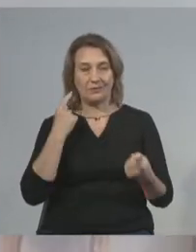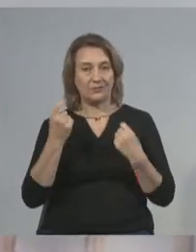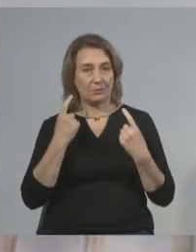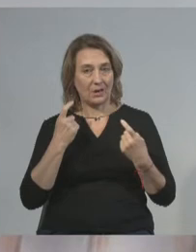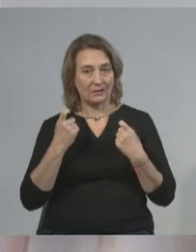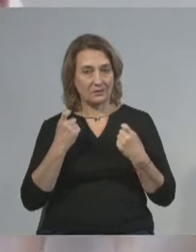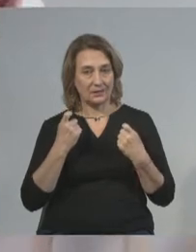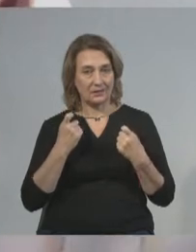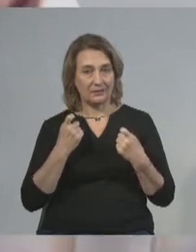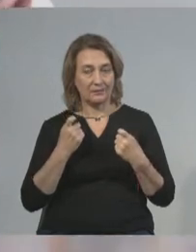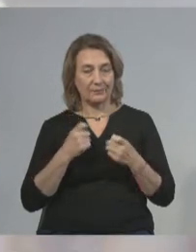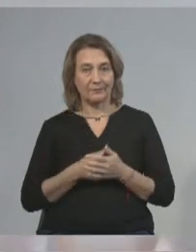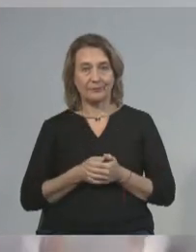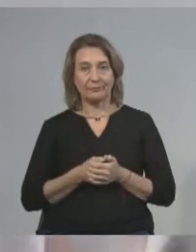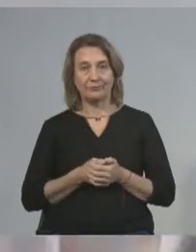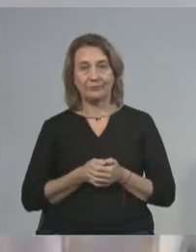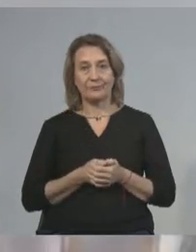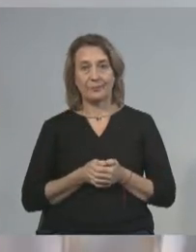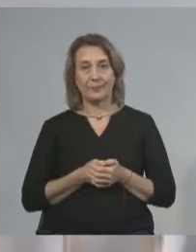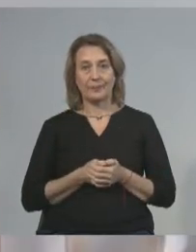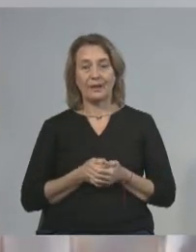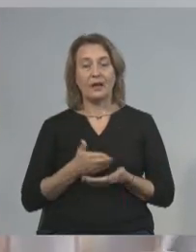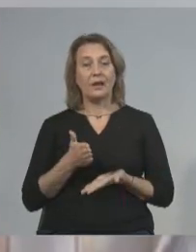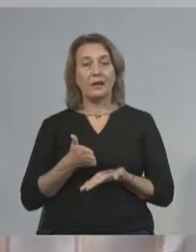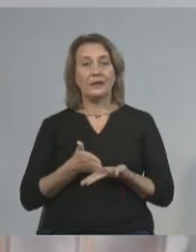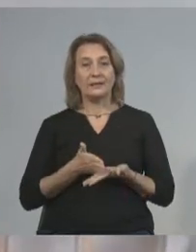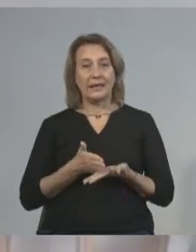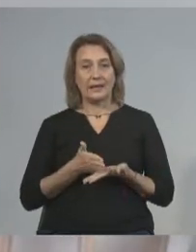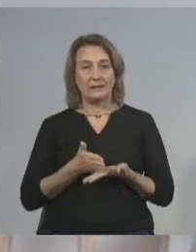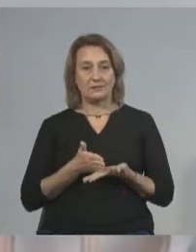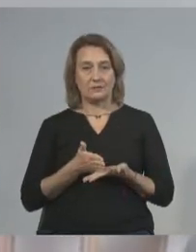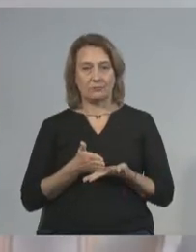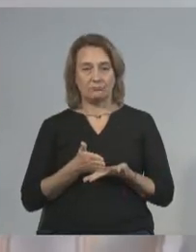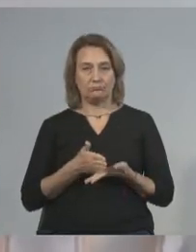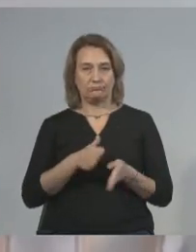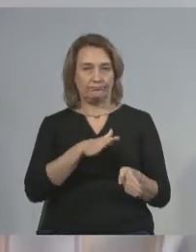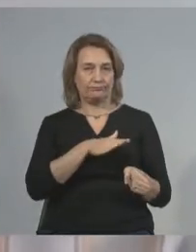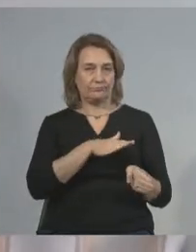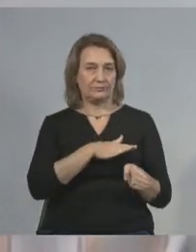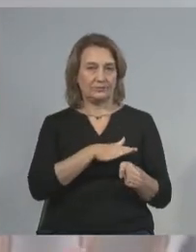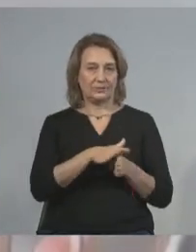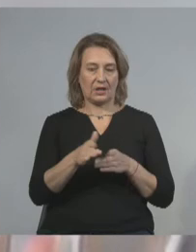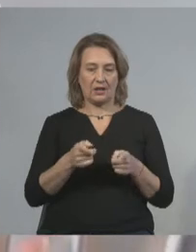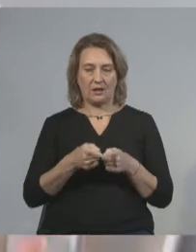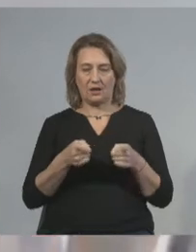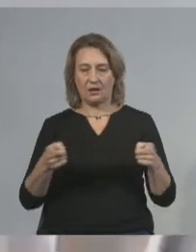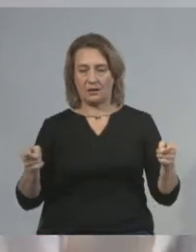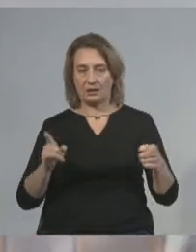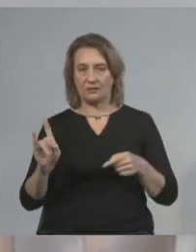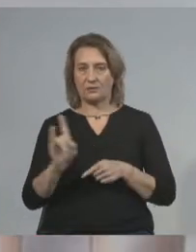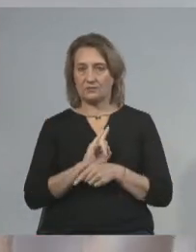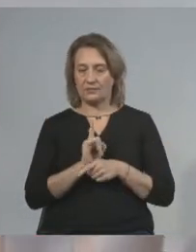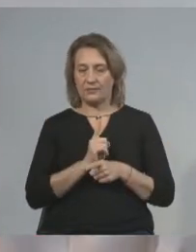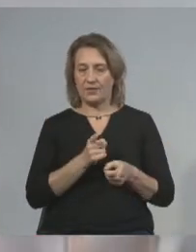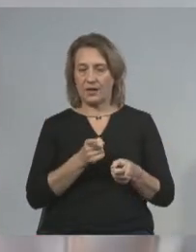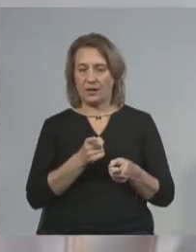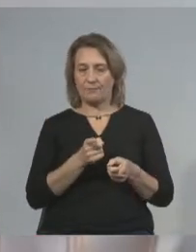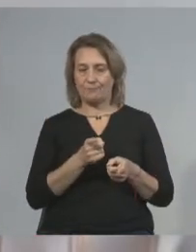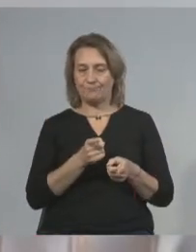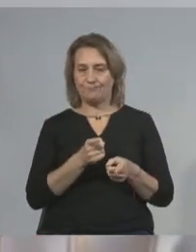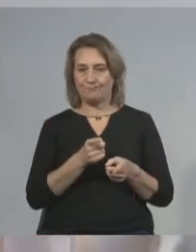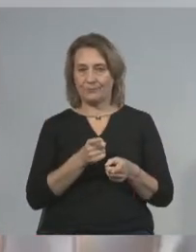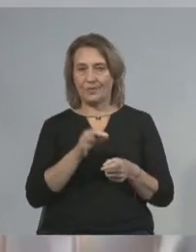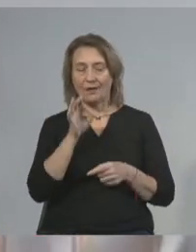and producers of information we have a number of cognitive distortions or